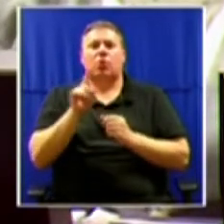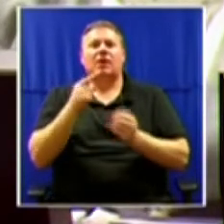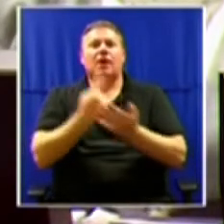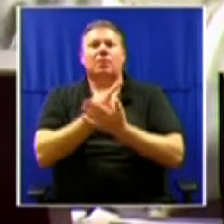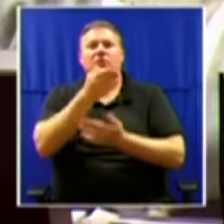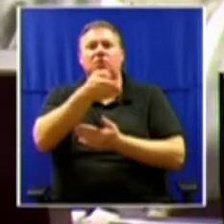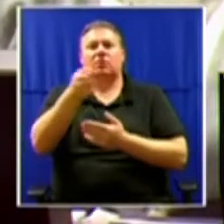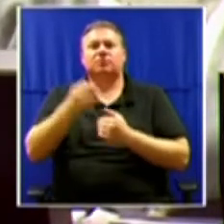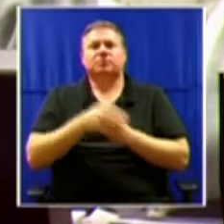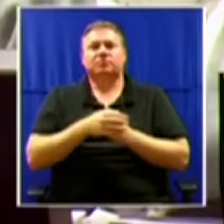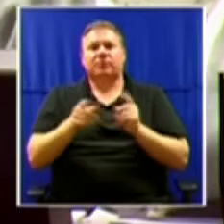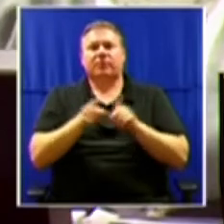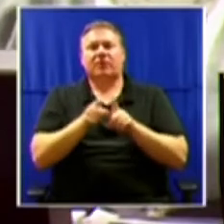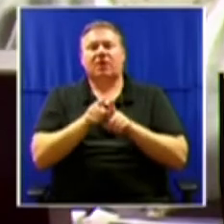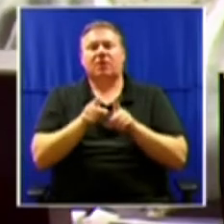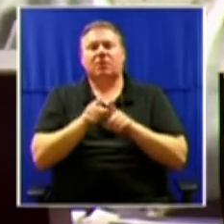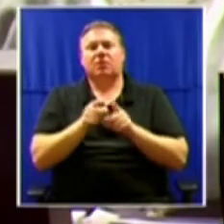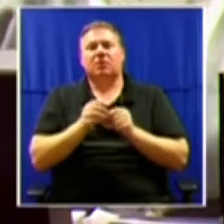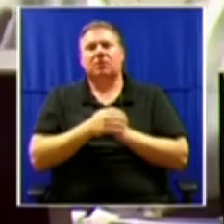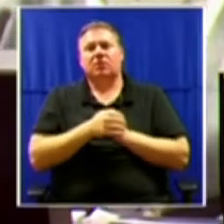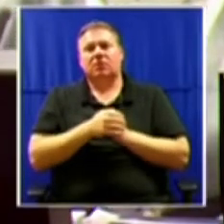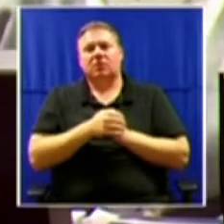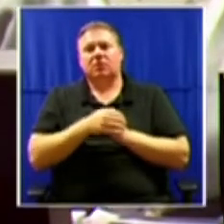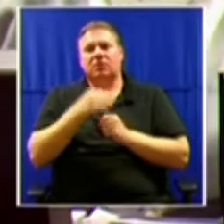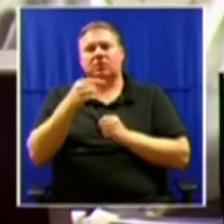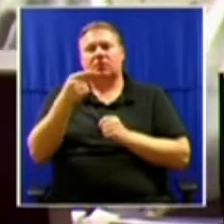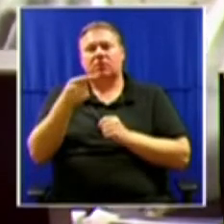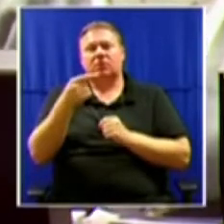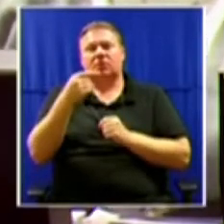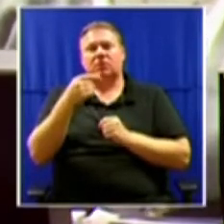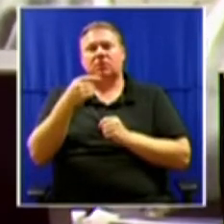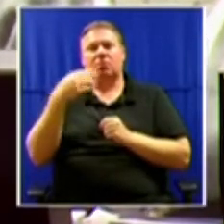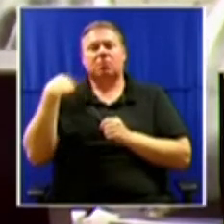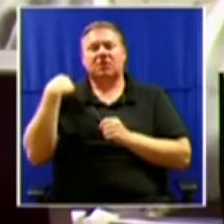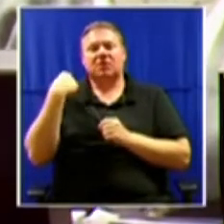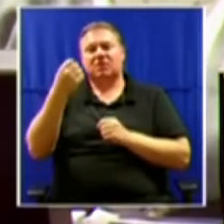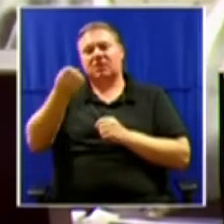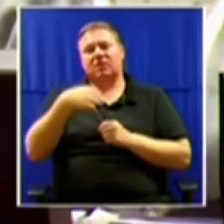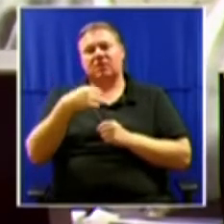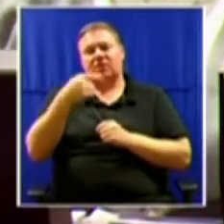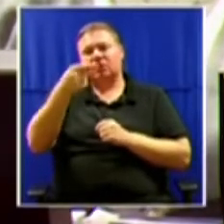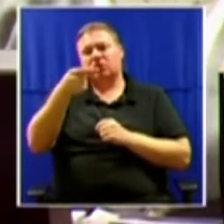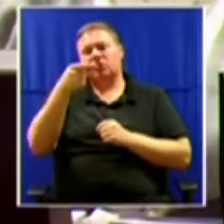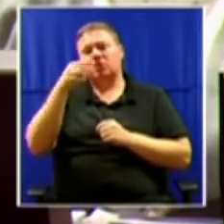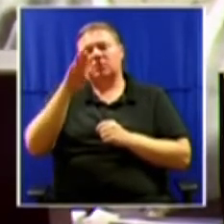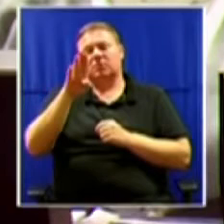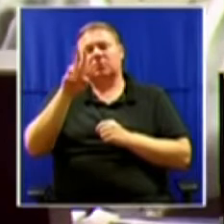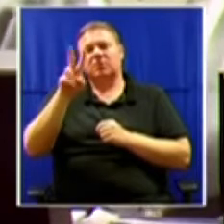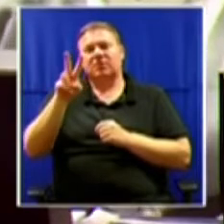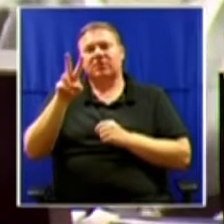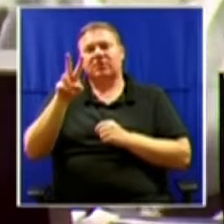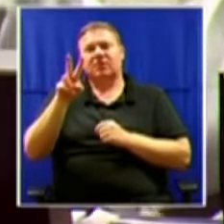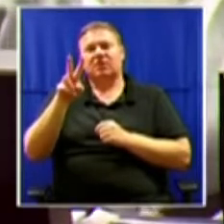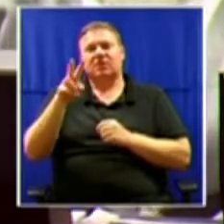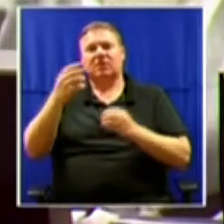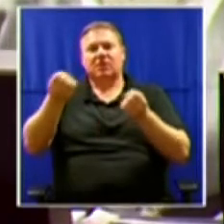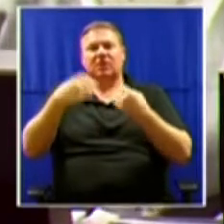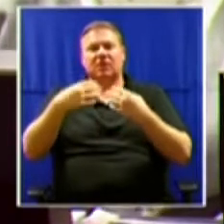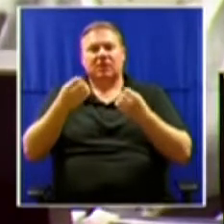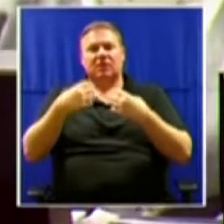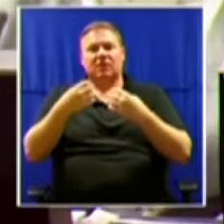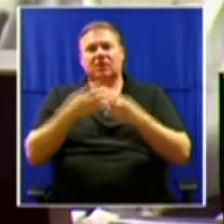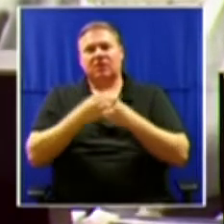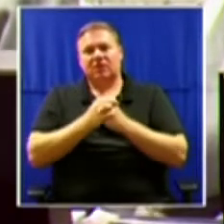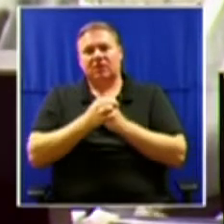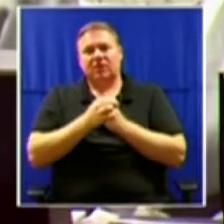also provide us with the number of gender-based violence cases for the first and the second quarter of 2020-21? Thank you, Chair.